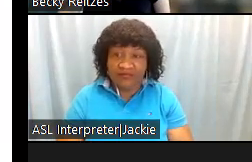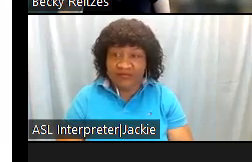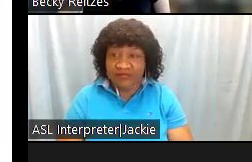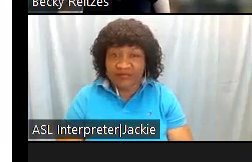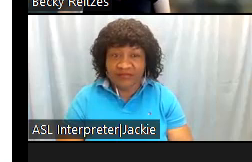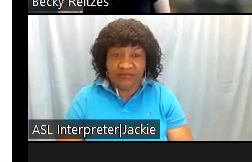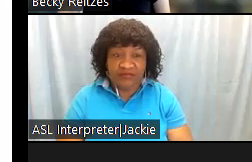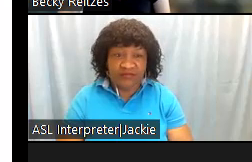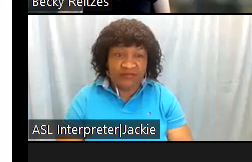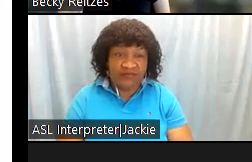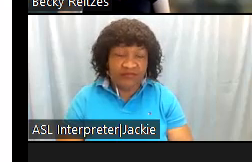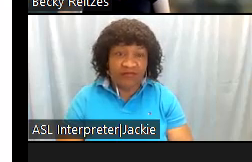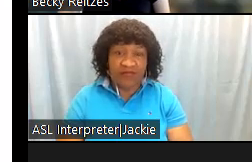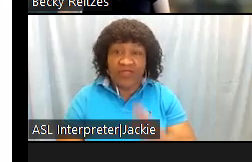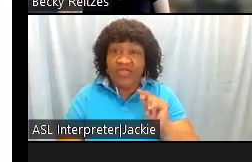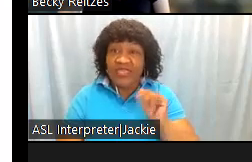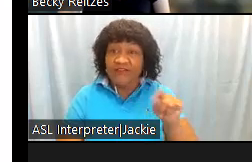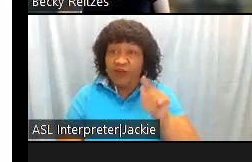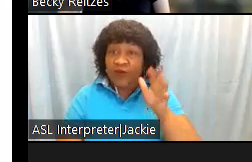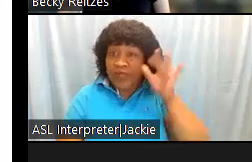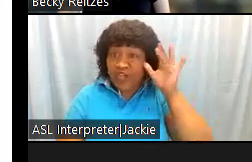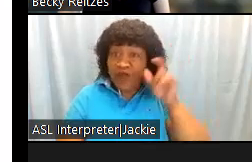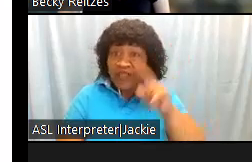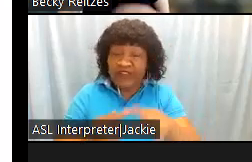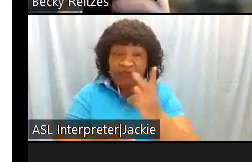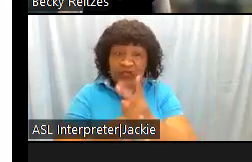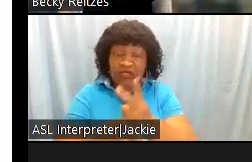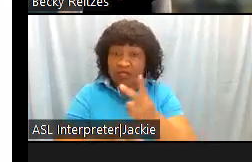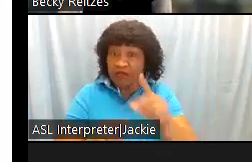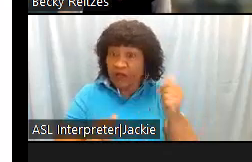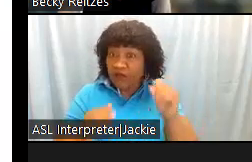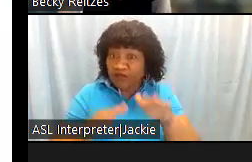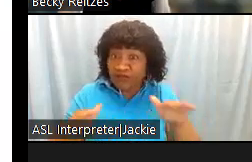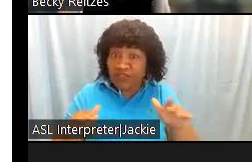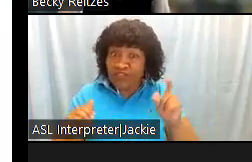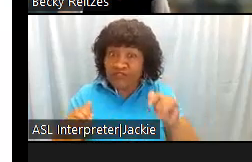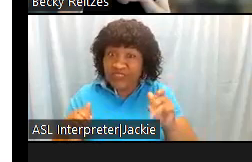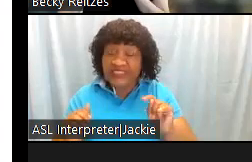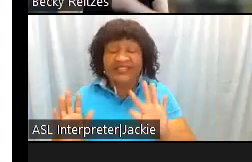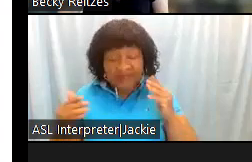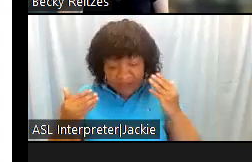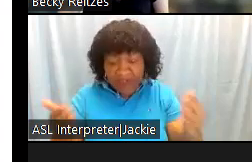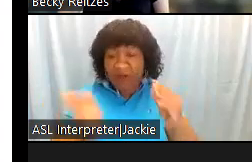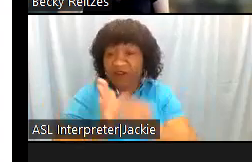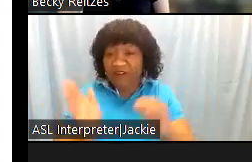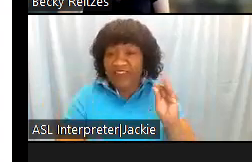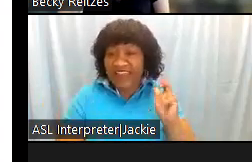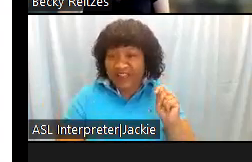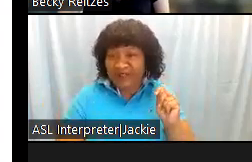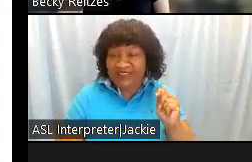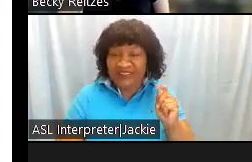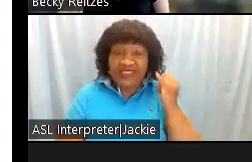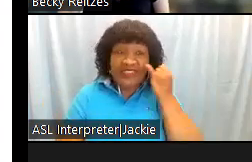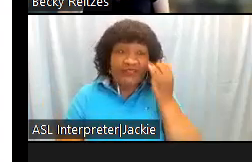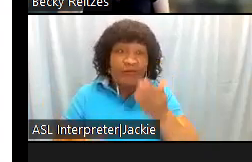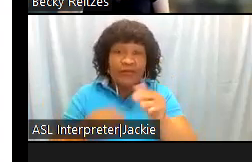All right, so if you are a parent or guardian on the line who needs this, go fill this out. If you're somebody